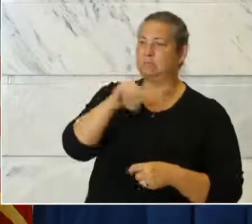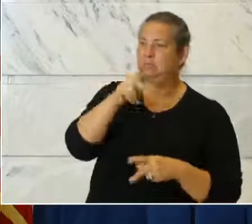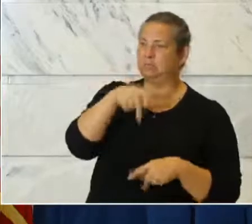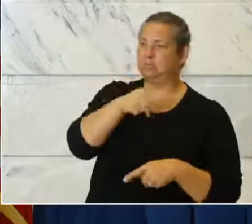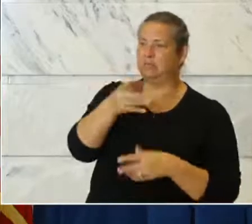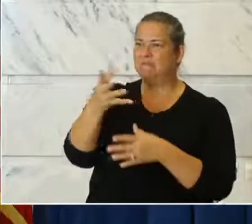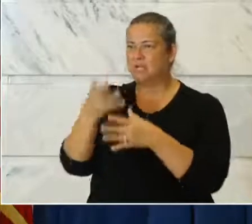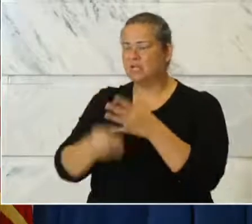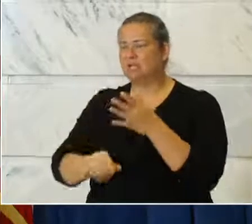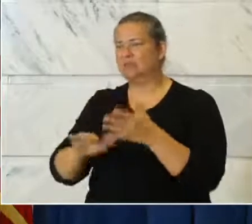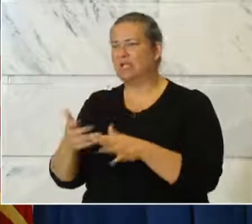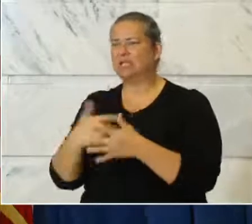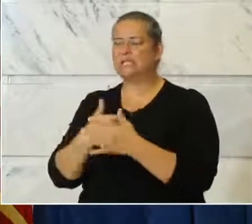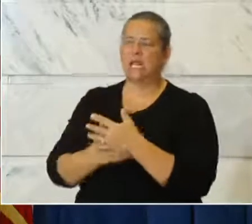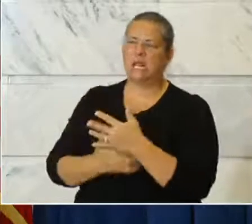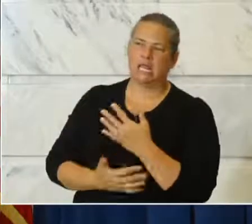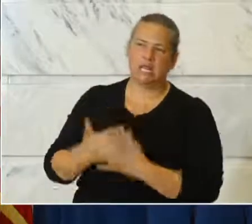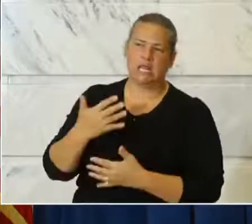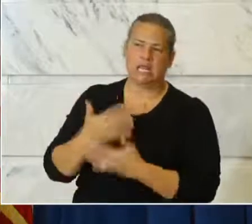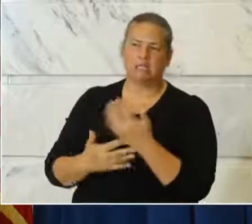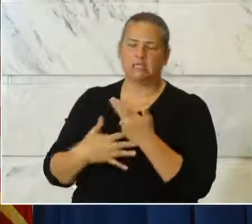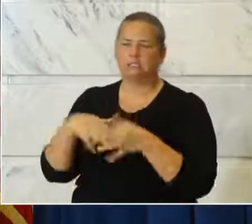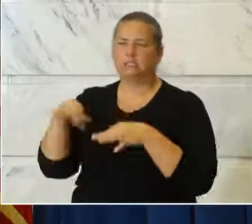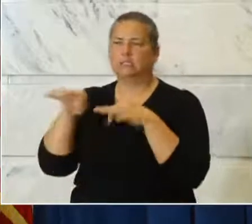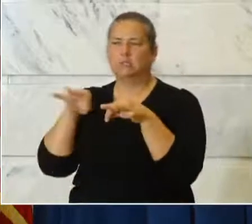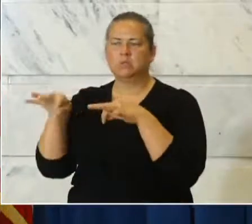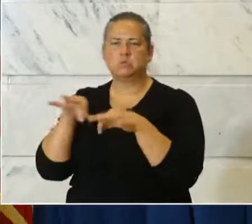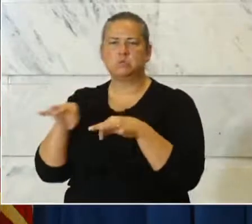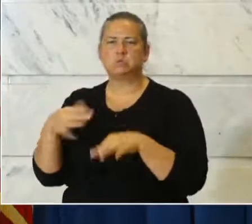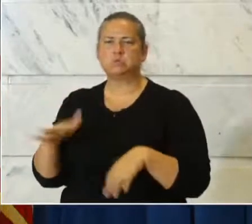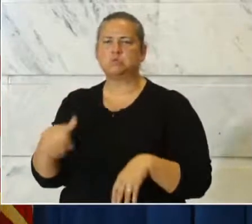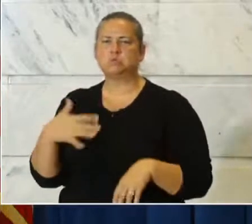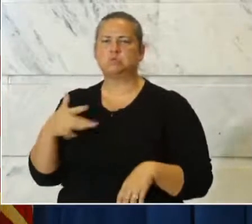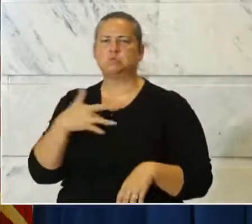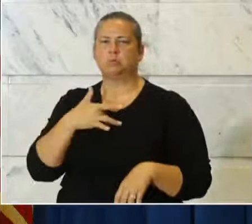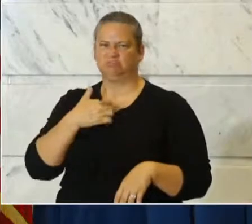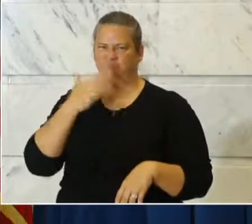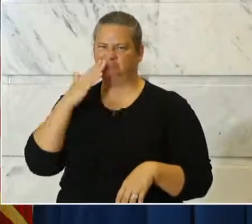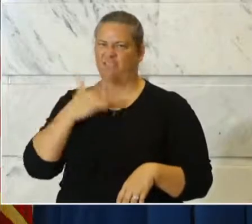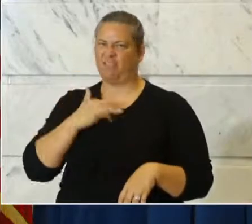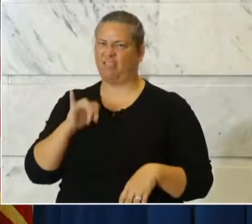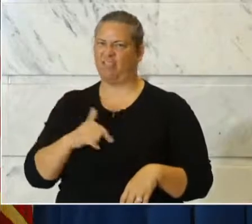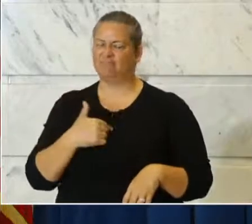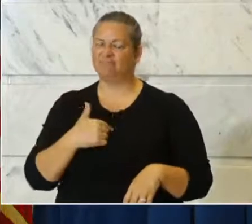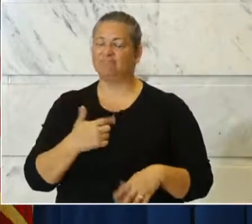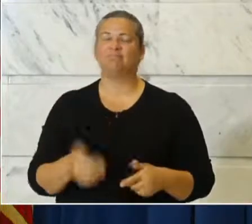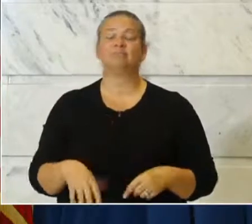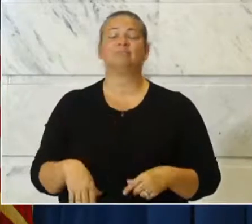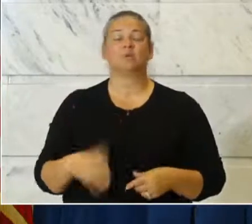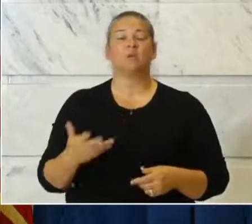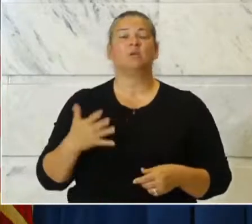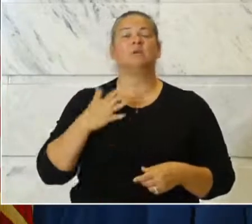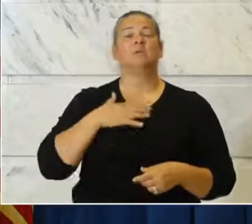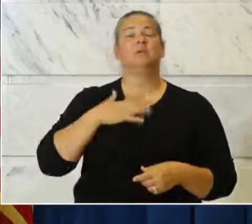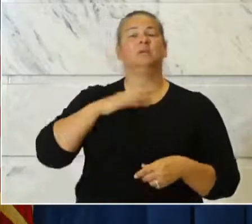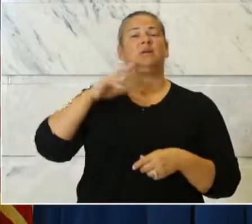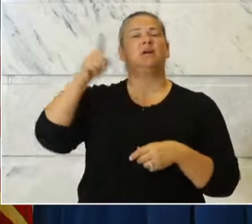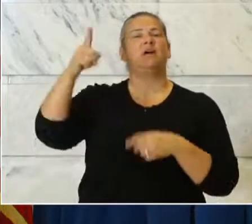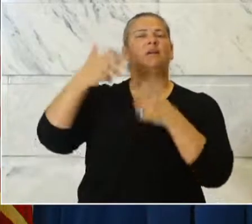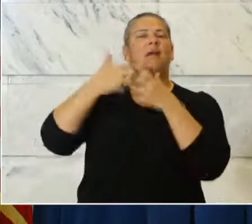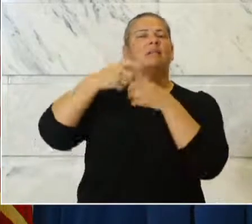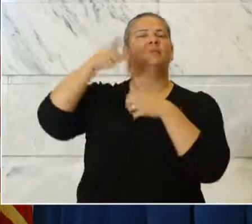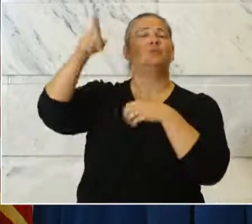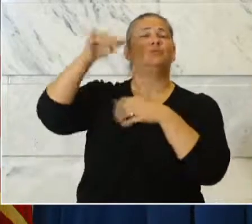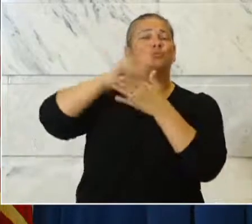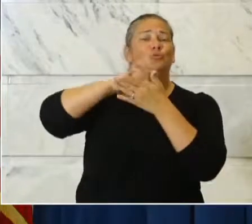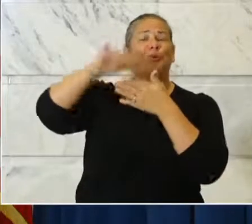difficulty that represents. I'll tell you, my colleagues in New York and the colleagues in these other parts of the